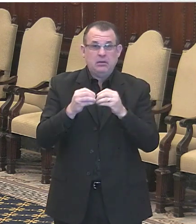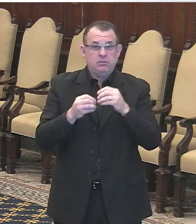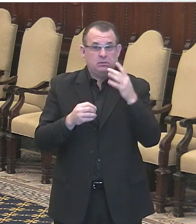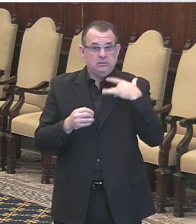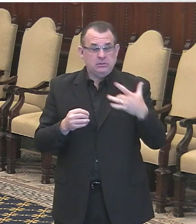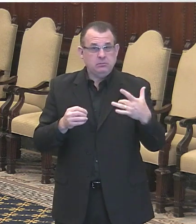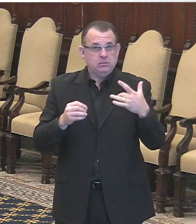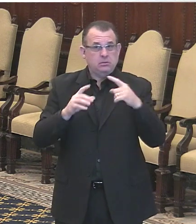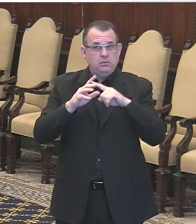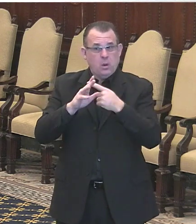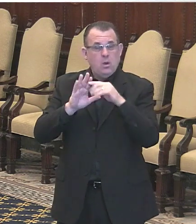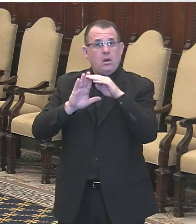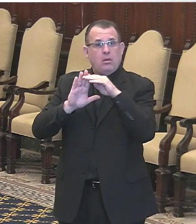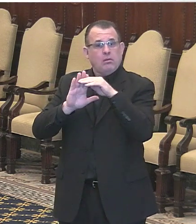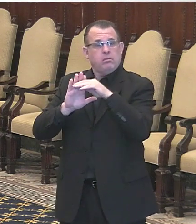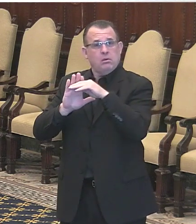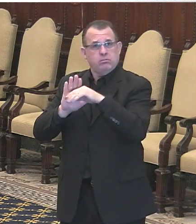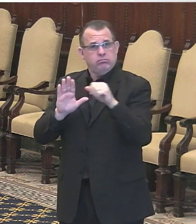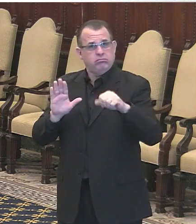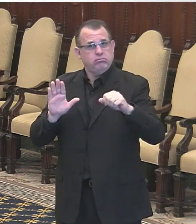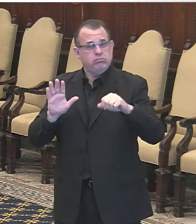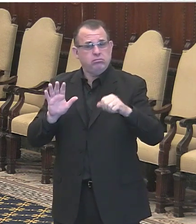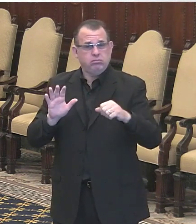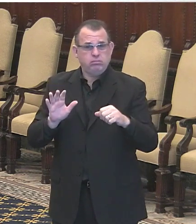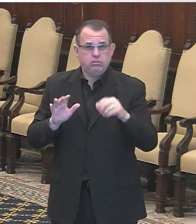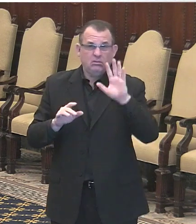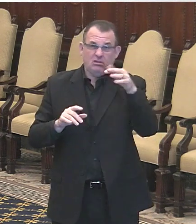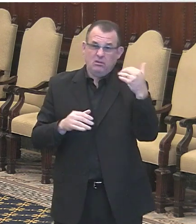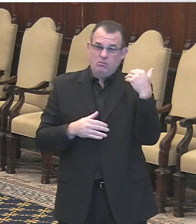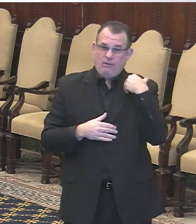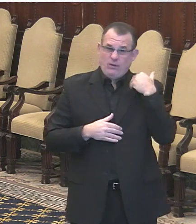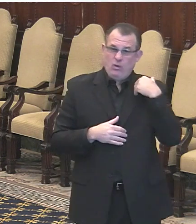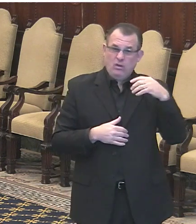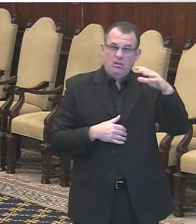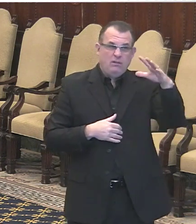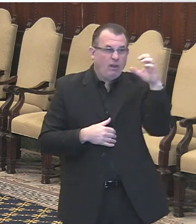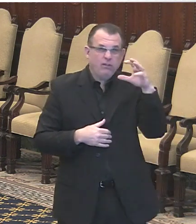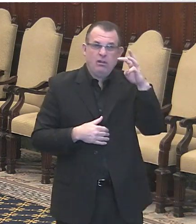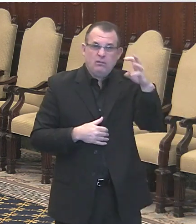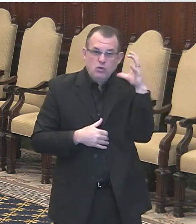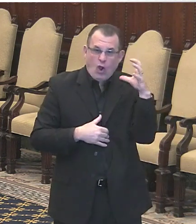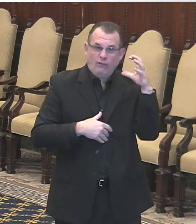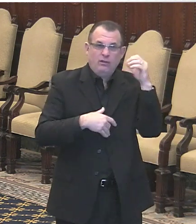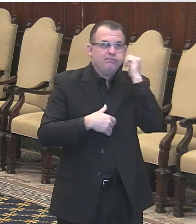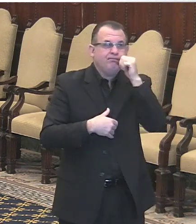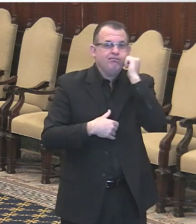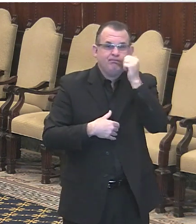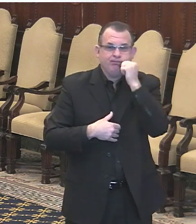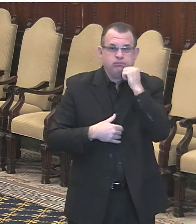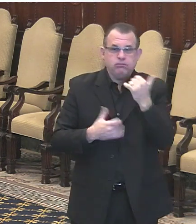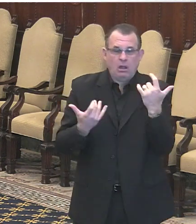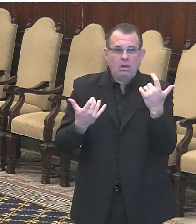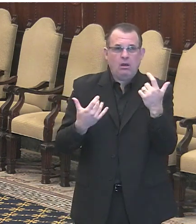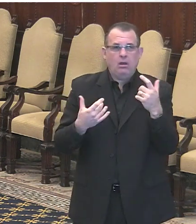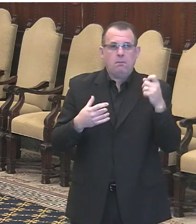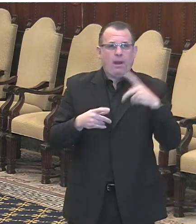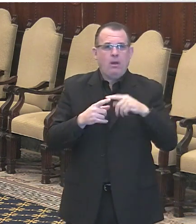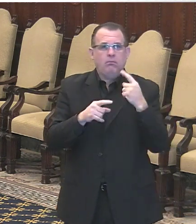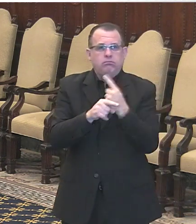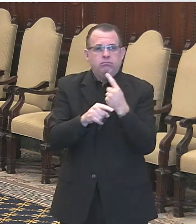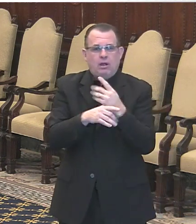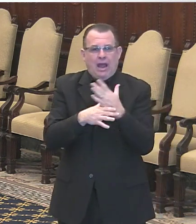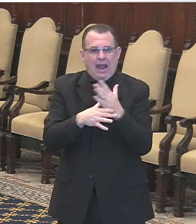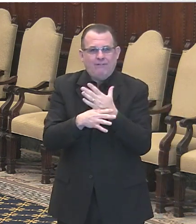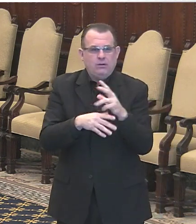It wasn't long ago that we were recording between 500 and 600 cases a day. So this week it's more averaging closer to 300. That's clearly